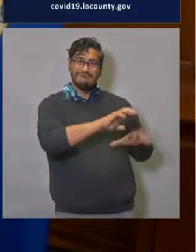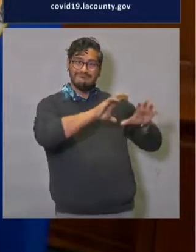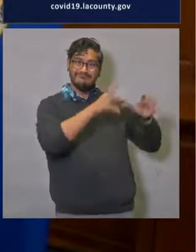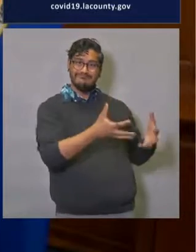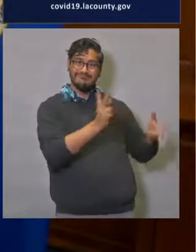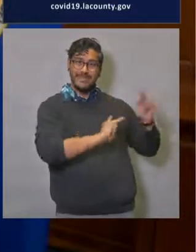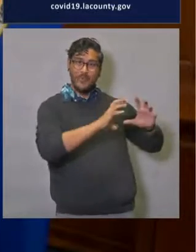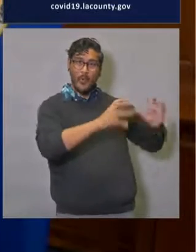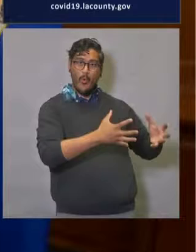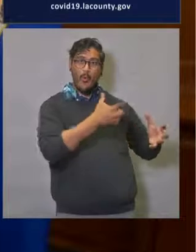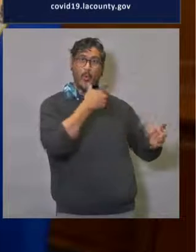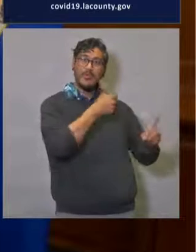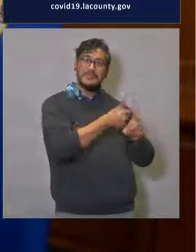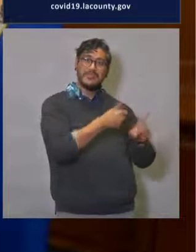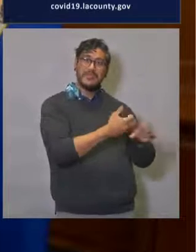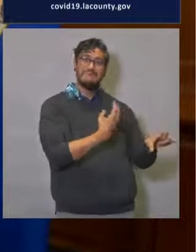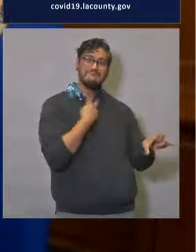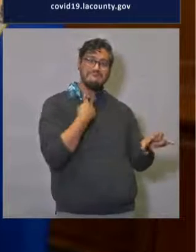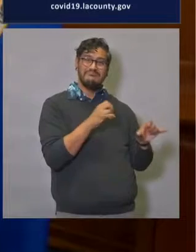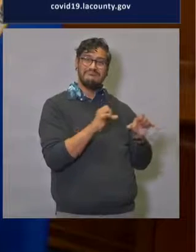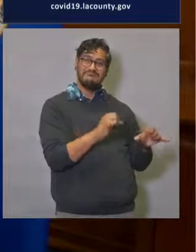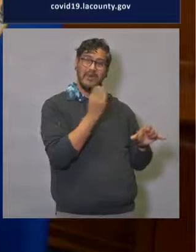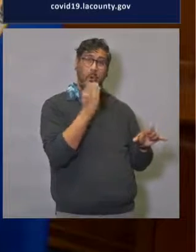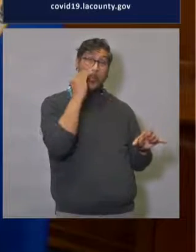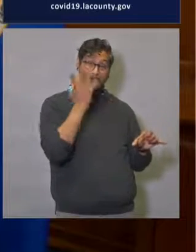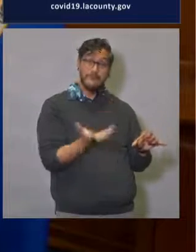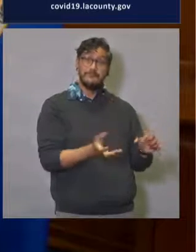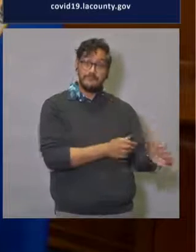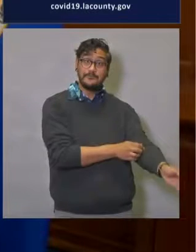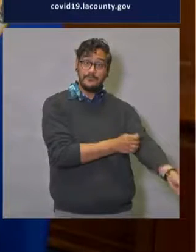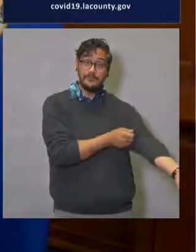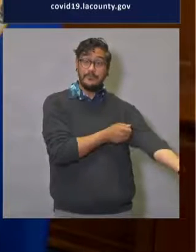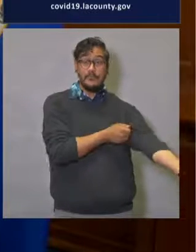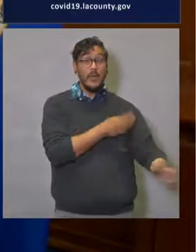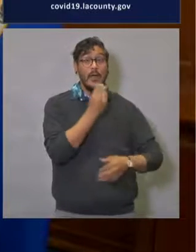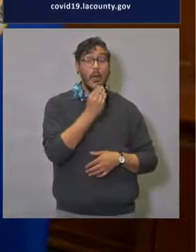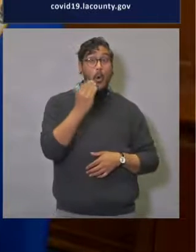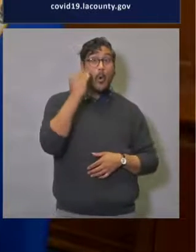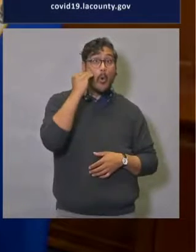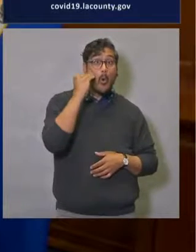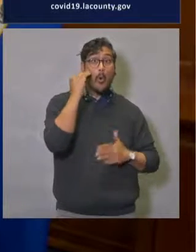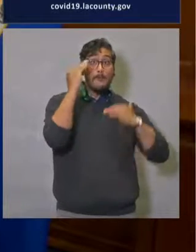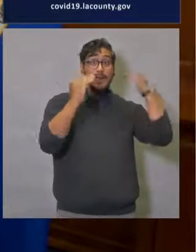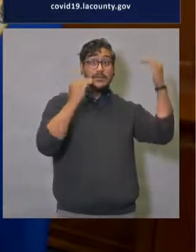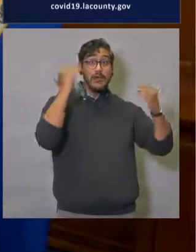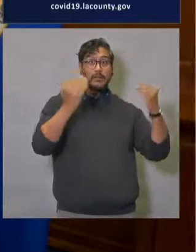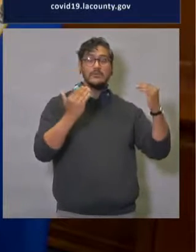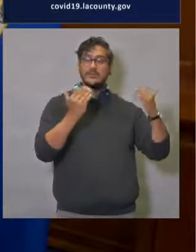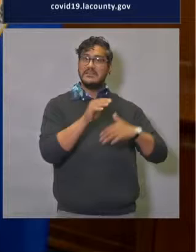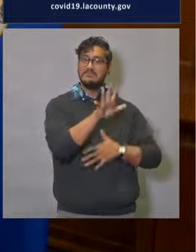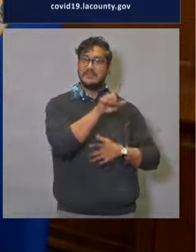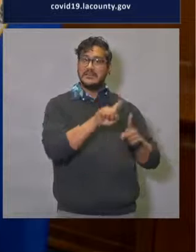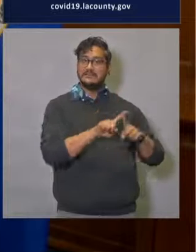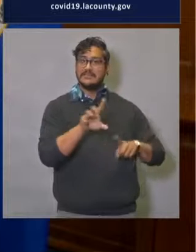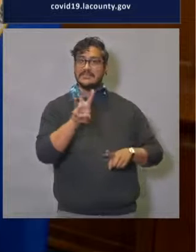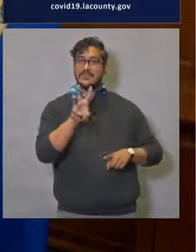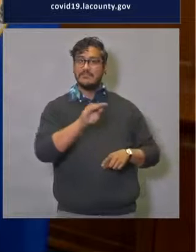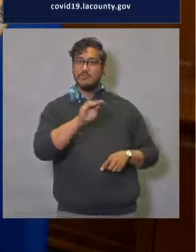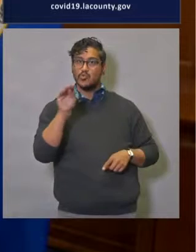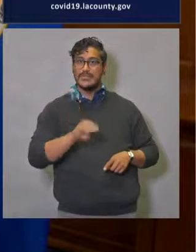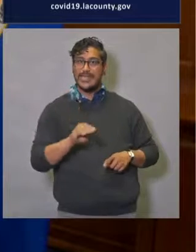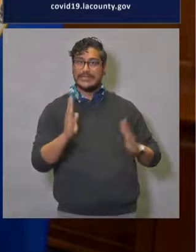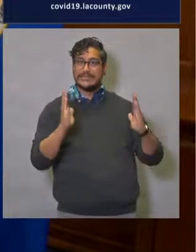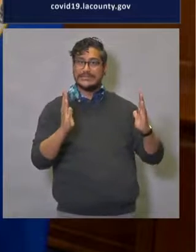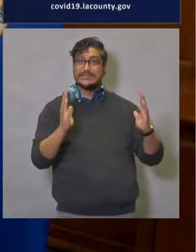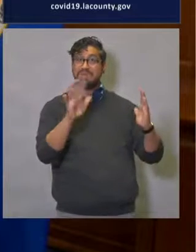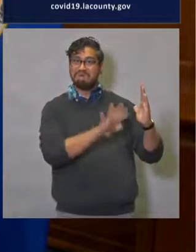of vulnerable homebound residents. Rates of homebound adults are estimated to be between 5 to 6% across the